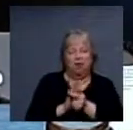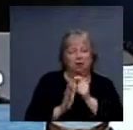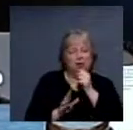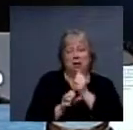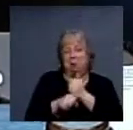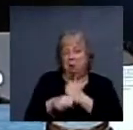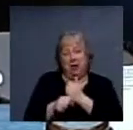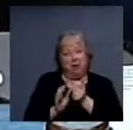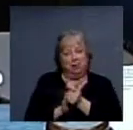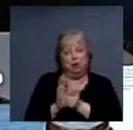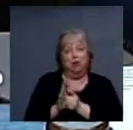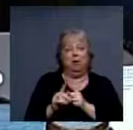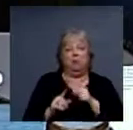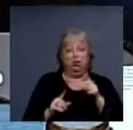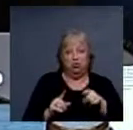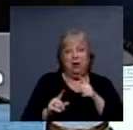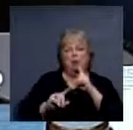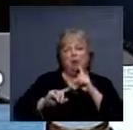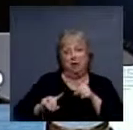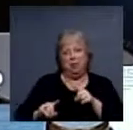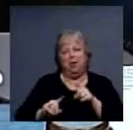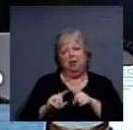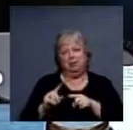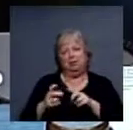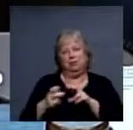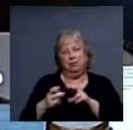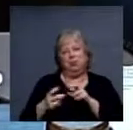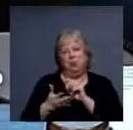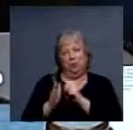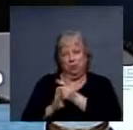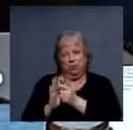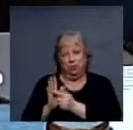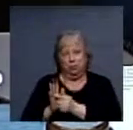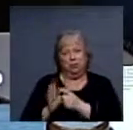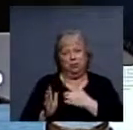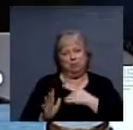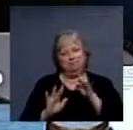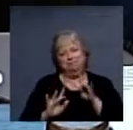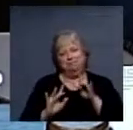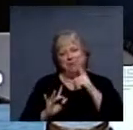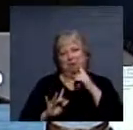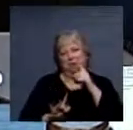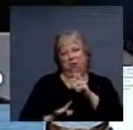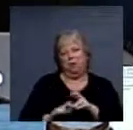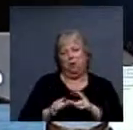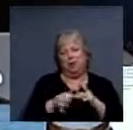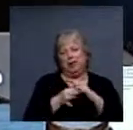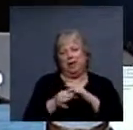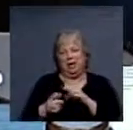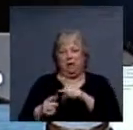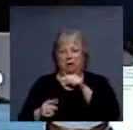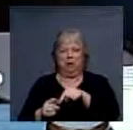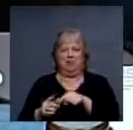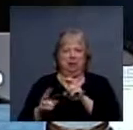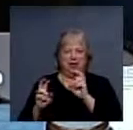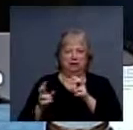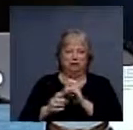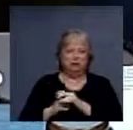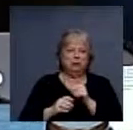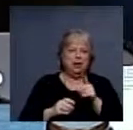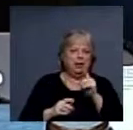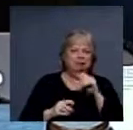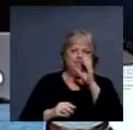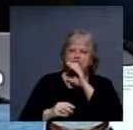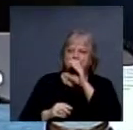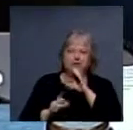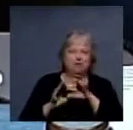She's got to try and respond to those issues, and so I do feel for her as it relates to this. And she's the one that has to try and look for the funds